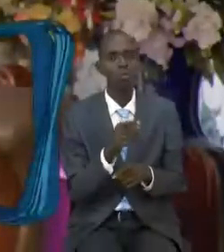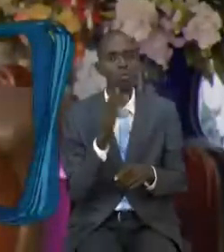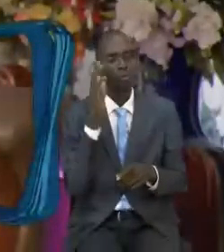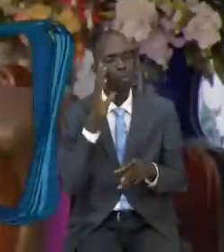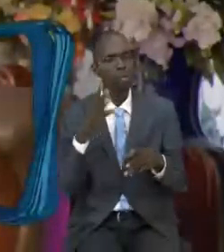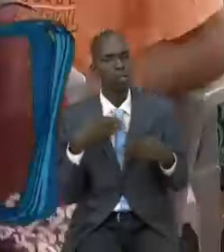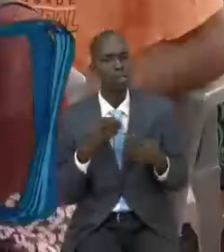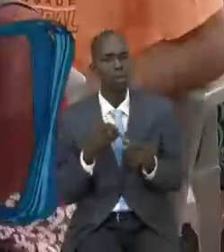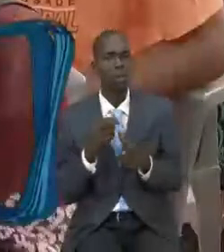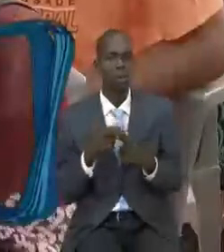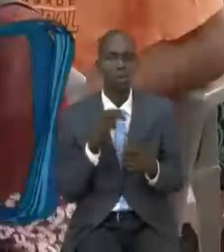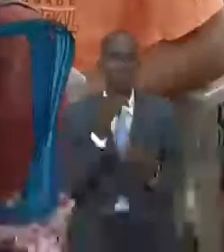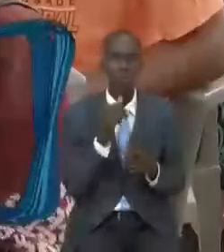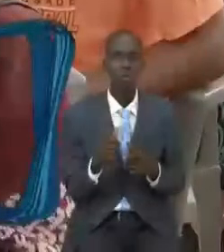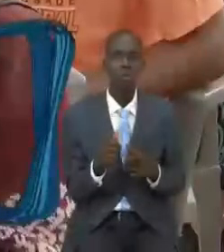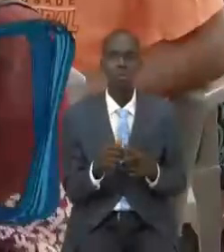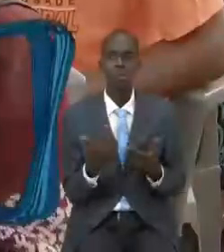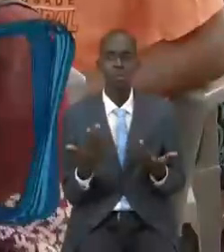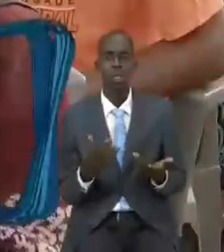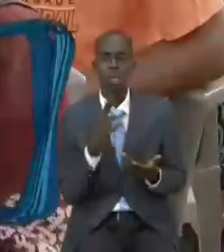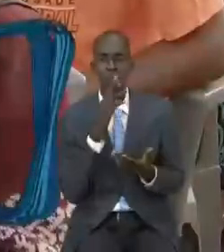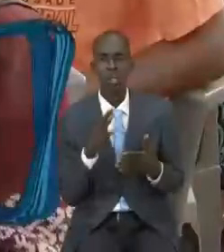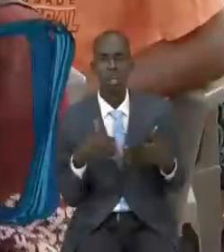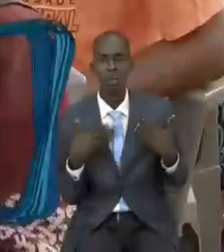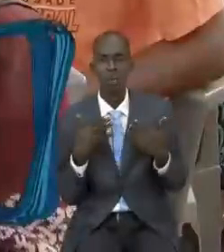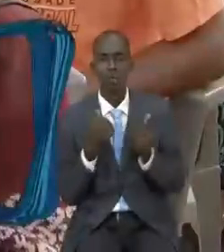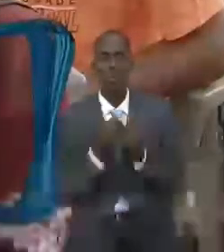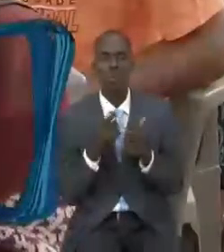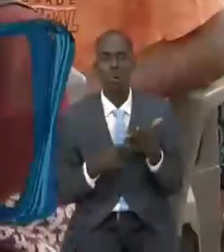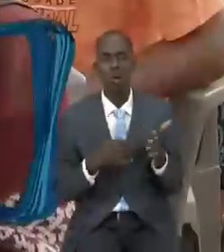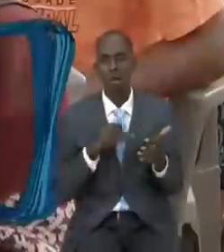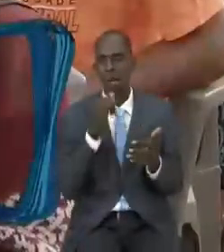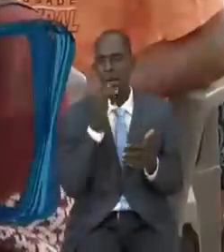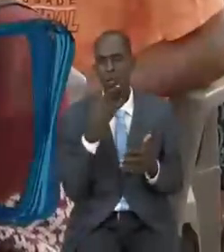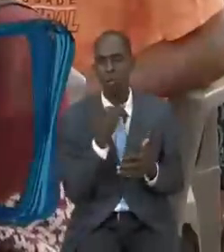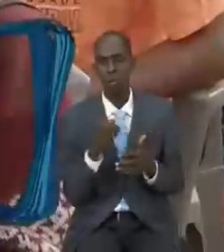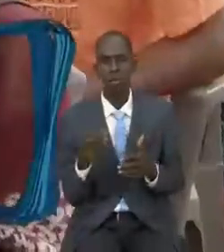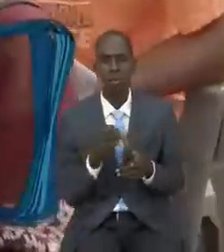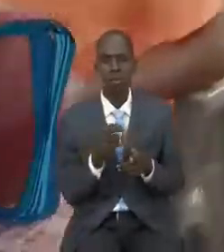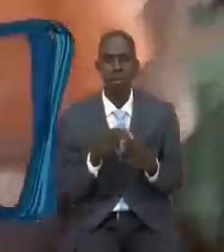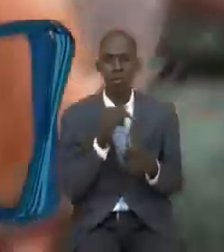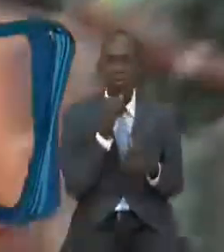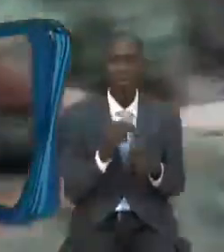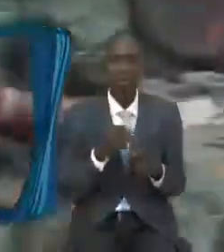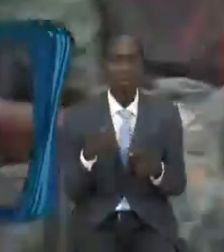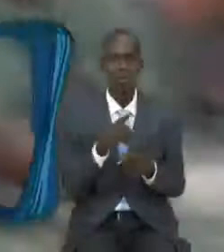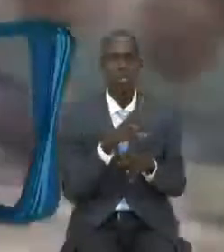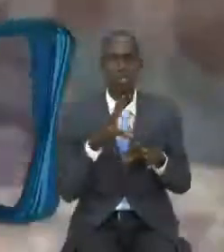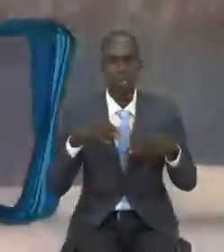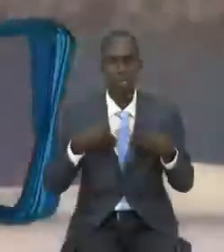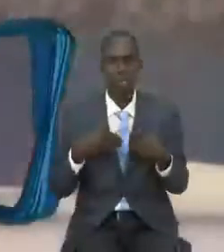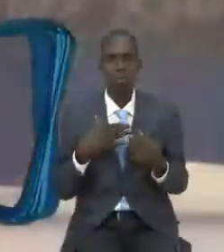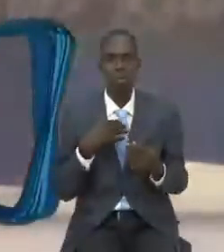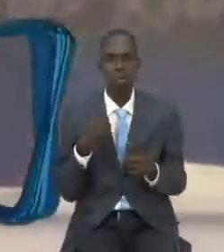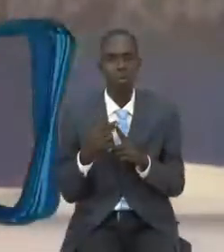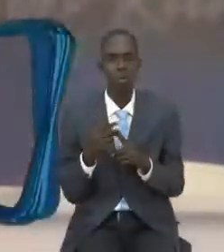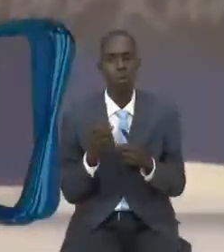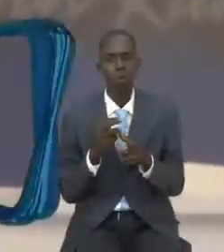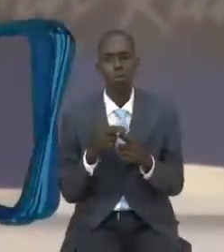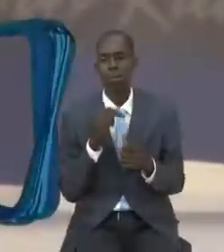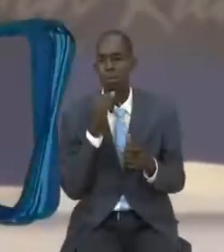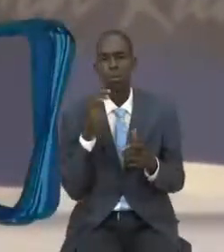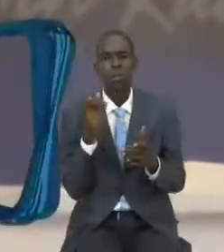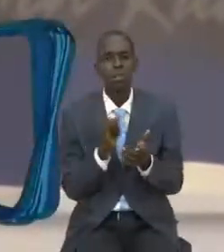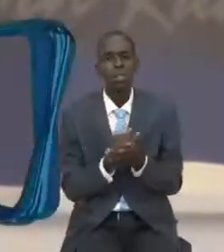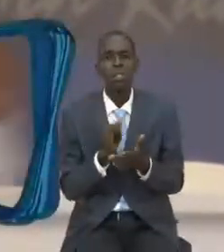watching them. Are they happy with what I'm saying? Are they accepting what I'm saying? Are they going to do what I'm saying? No, that's